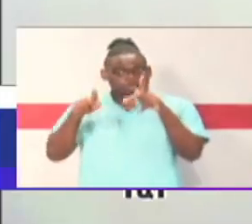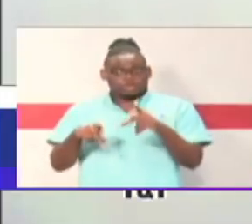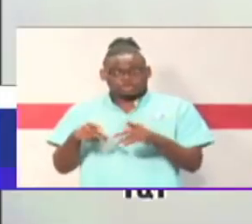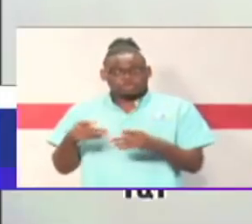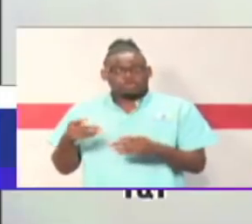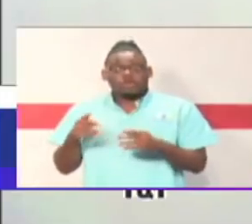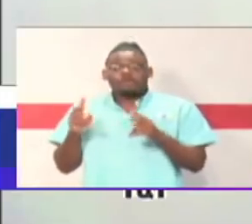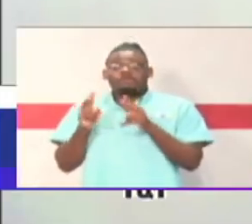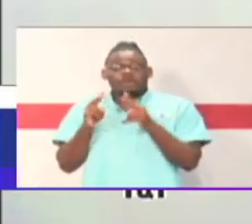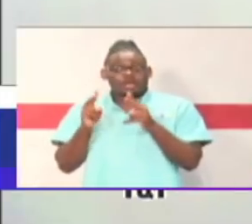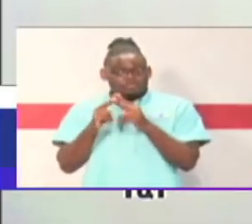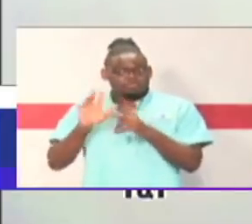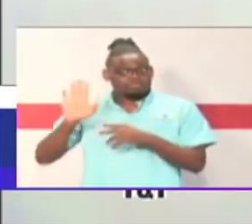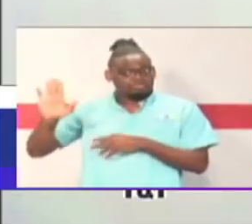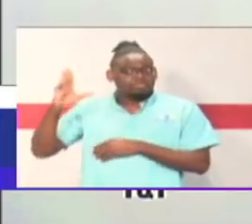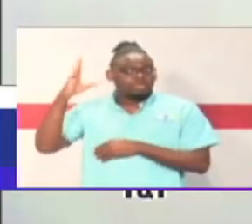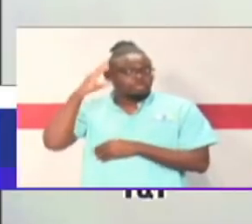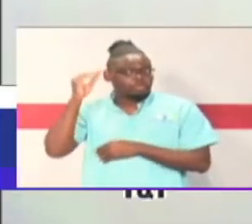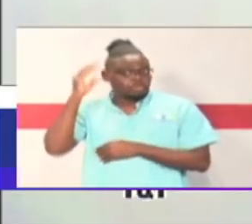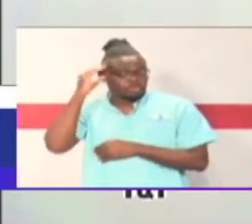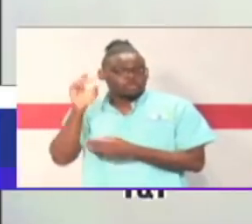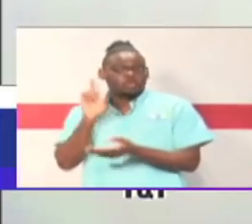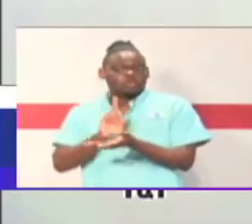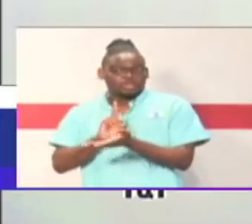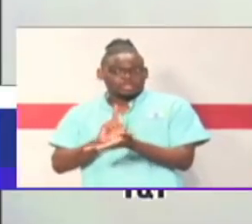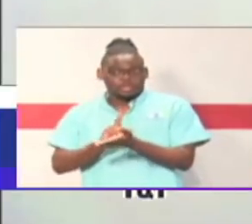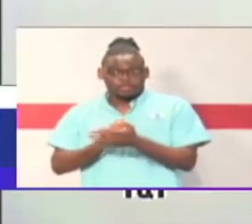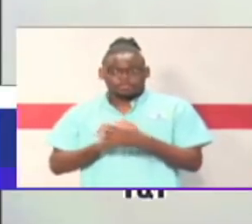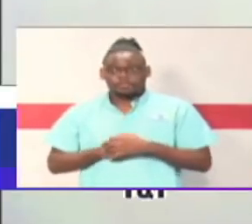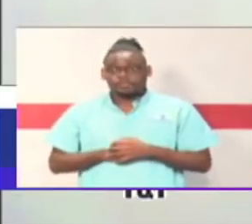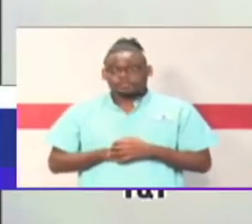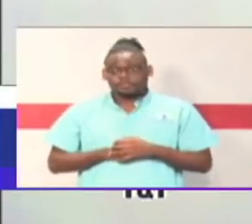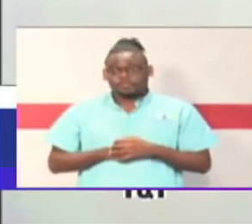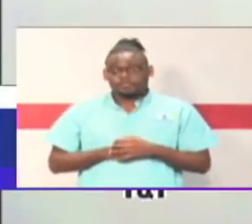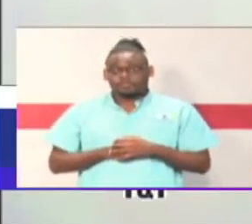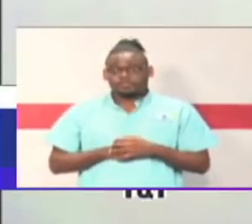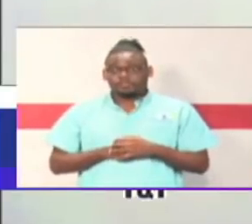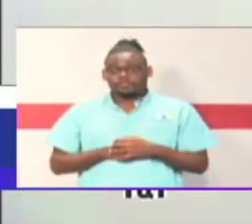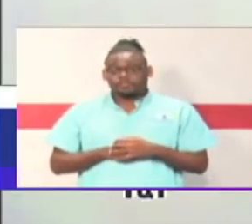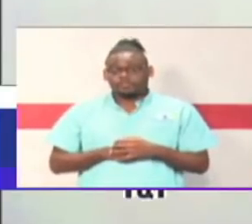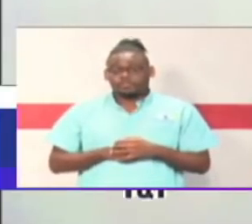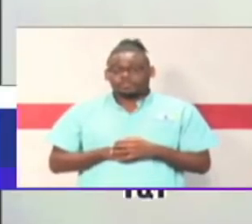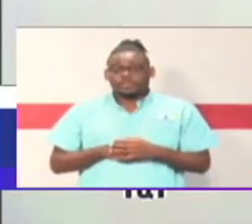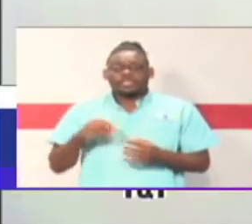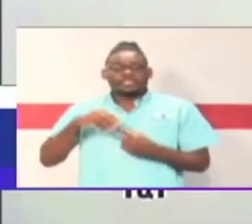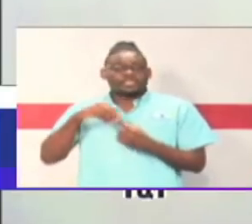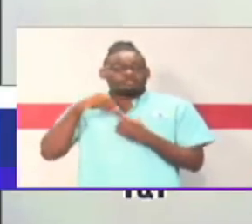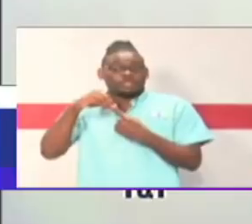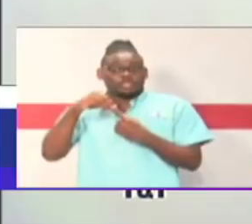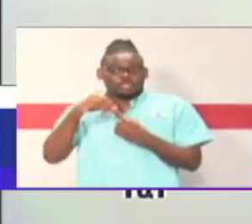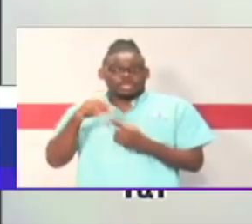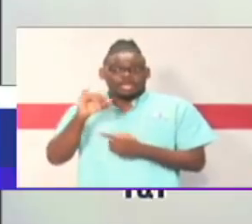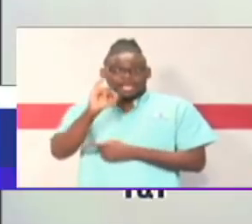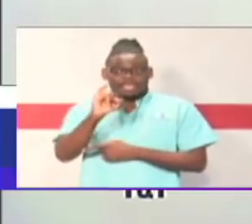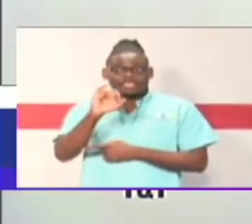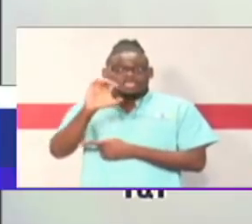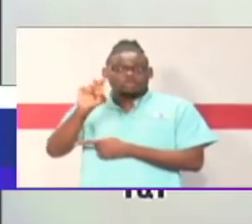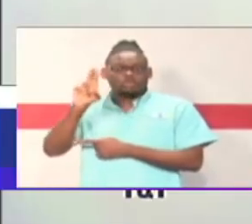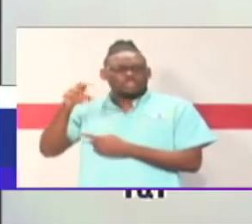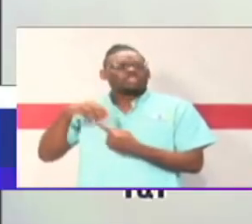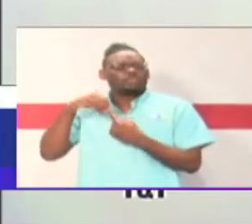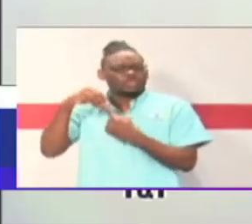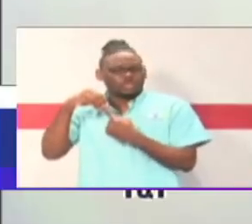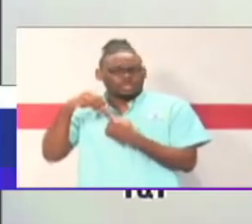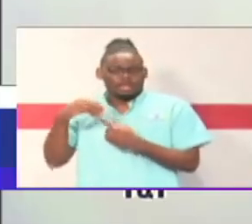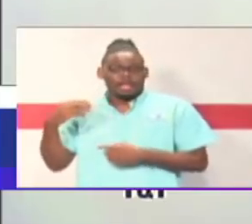new face, Dr. Farah Suleiman. She's an ICU specialist, a medical doctor, and she has a special testimony